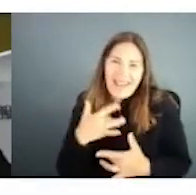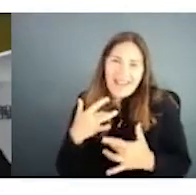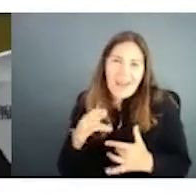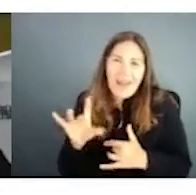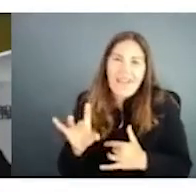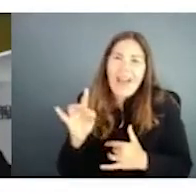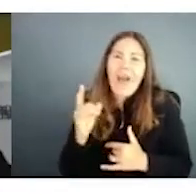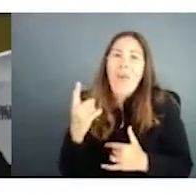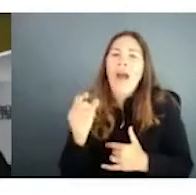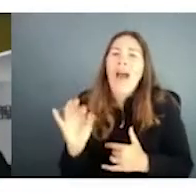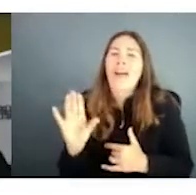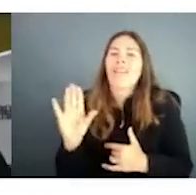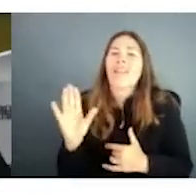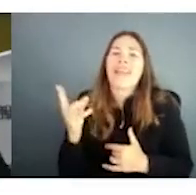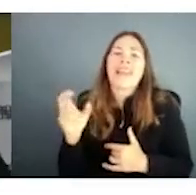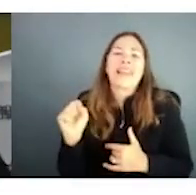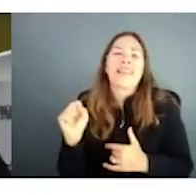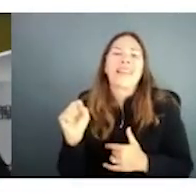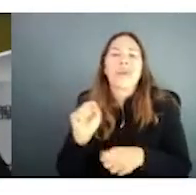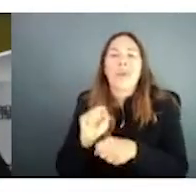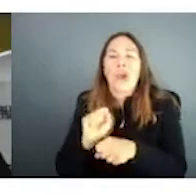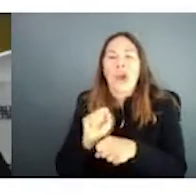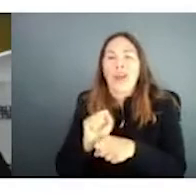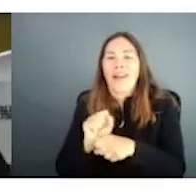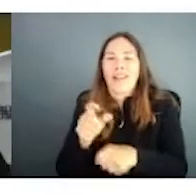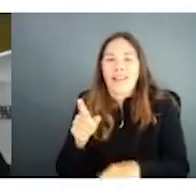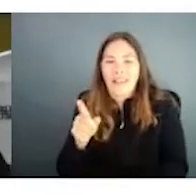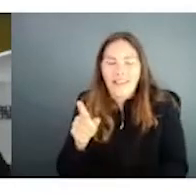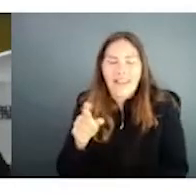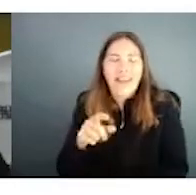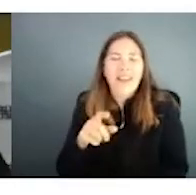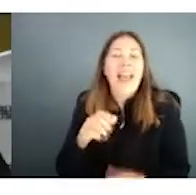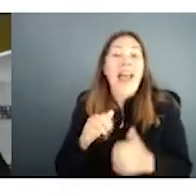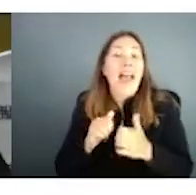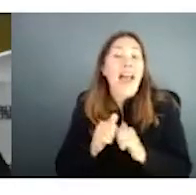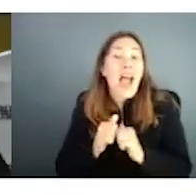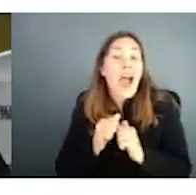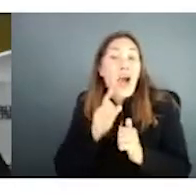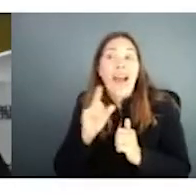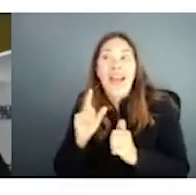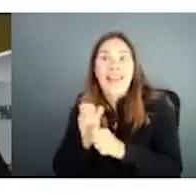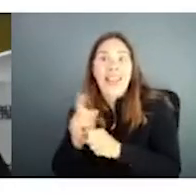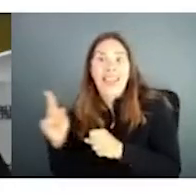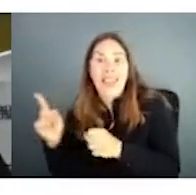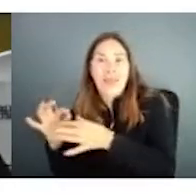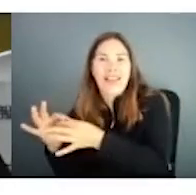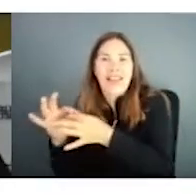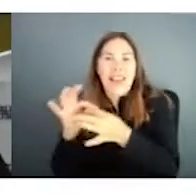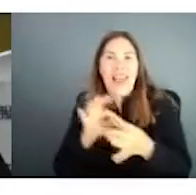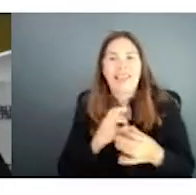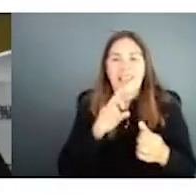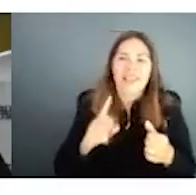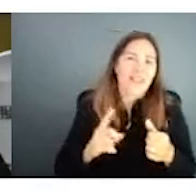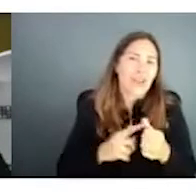one of his works, and then the way I try to get them connected to that is it's one of the first projects